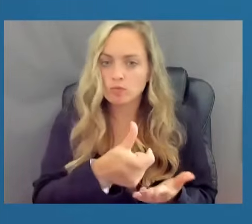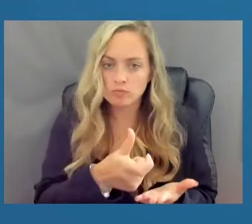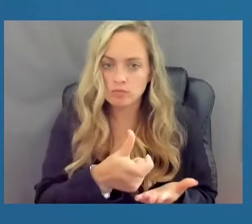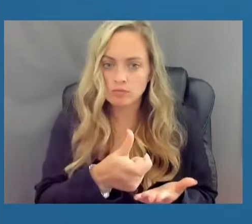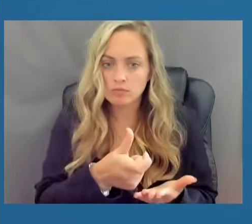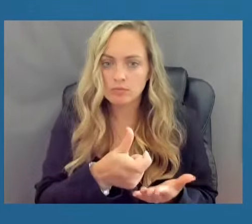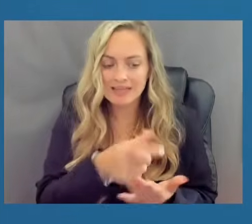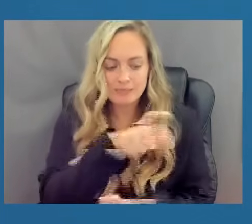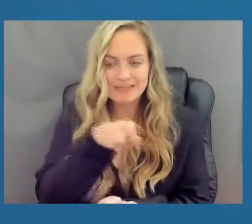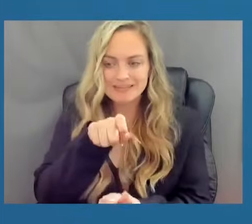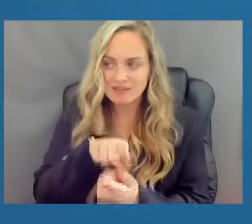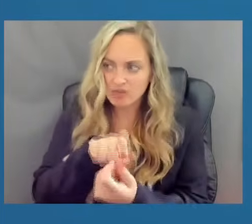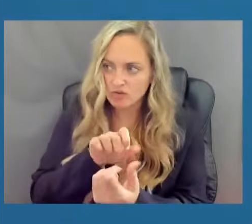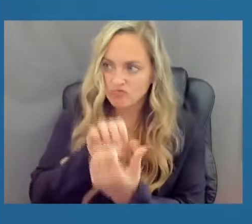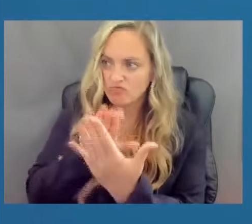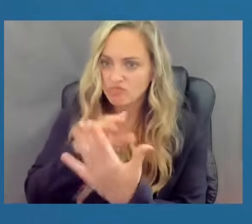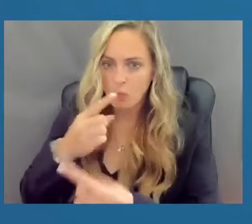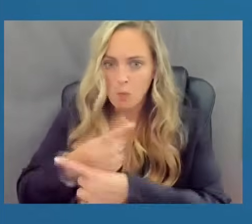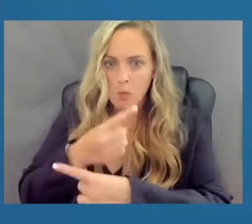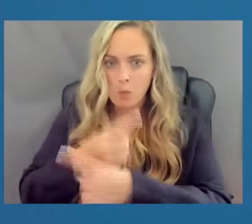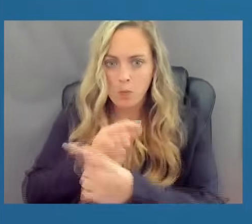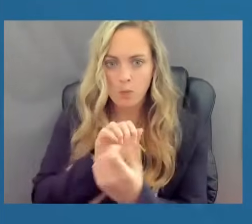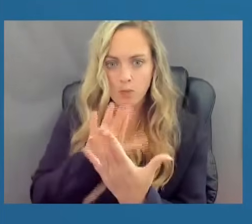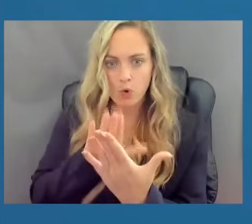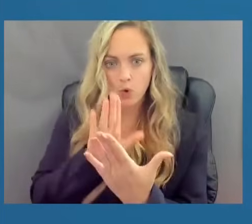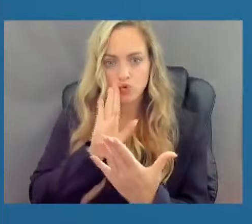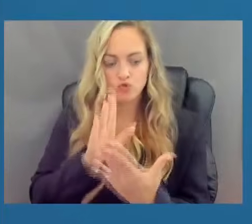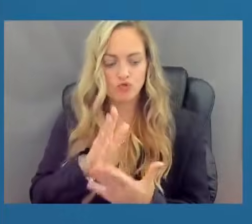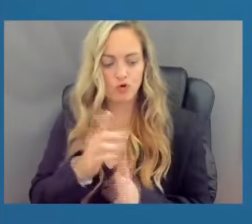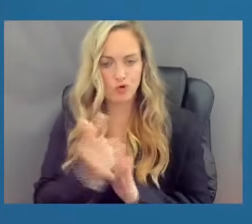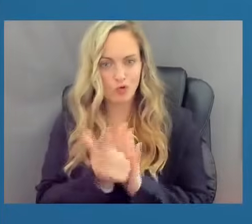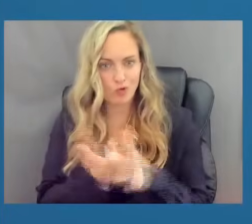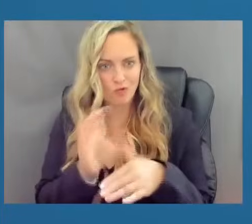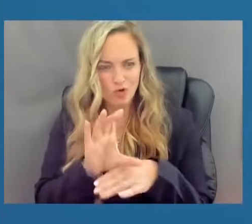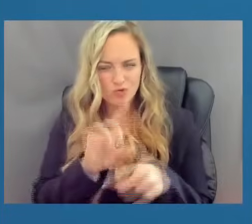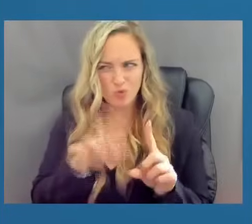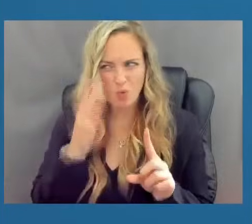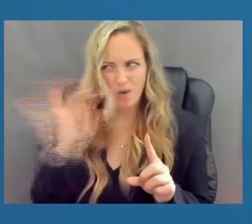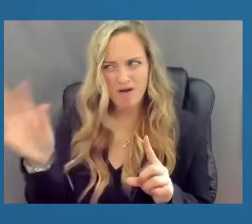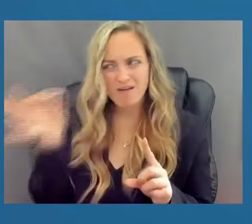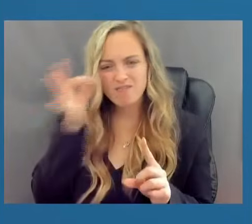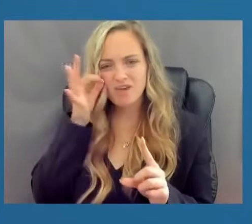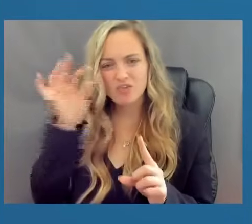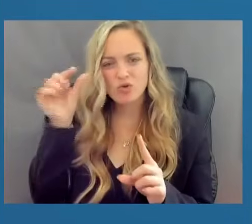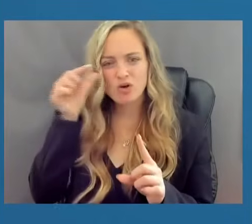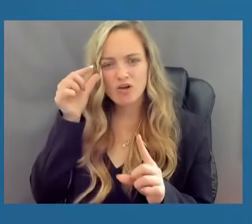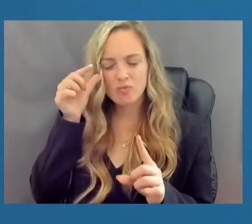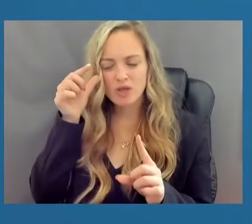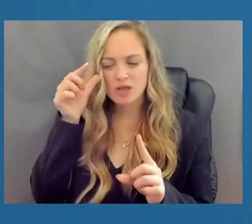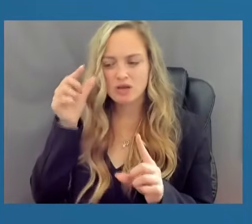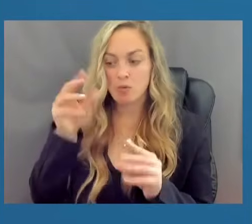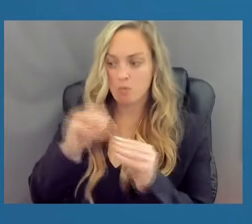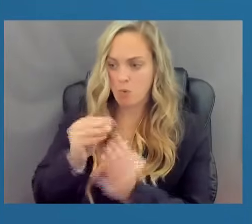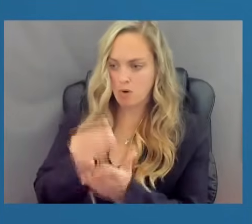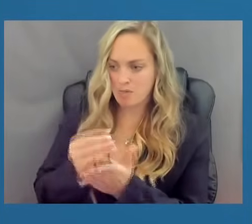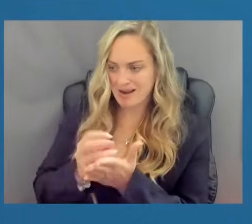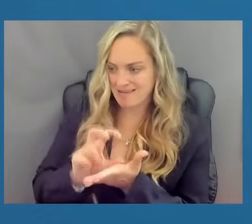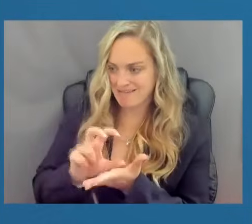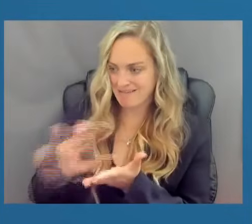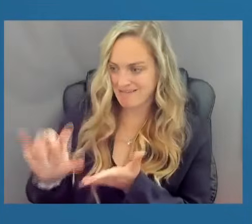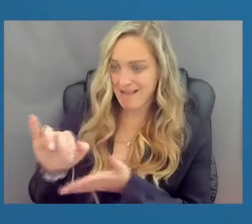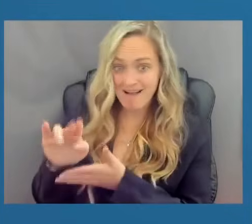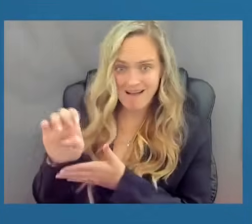enforcement. So I want to know why the federal government put more money into these ICE